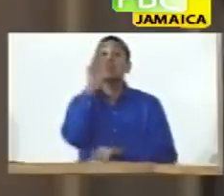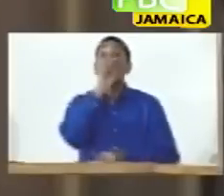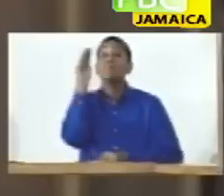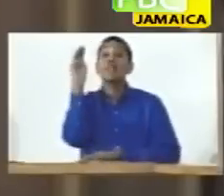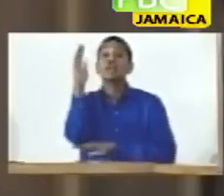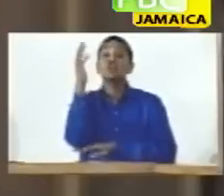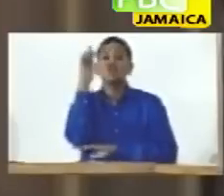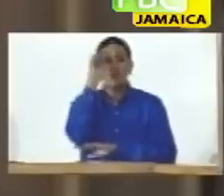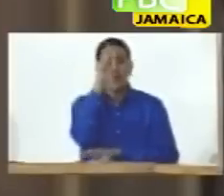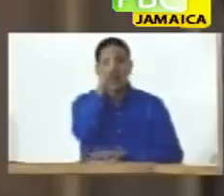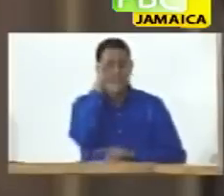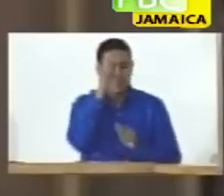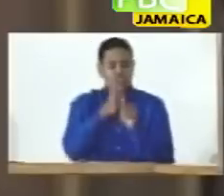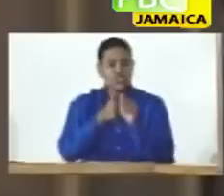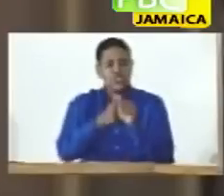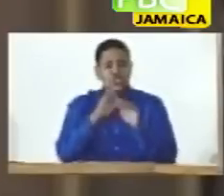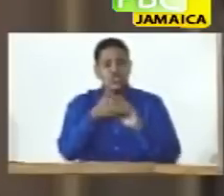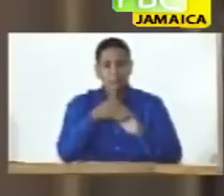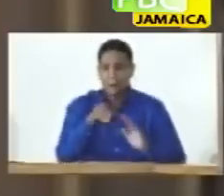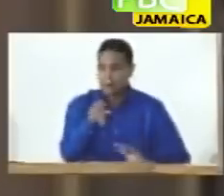each Jamaican,